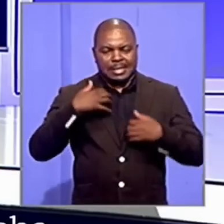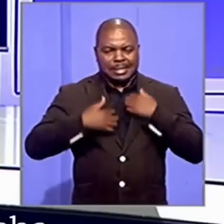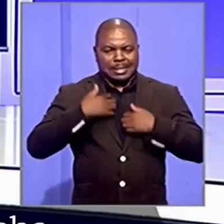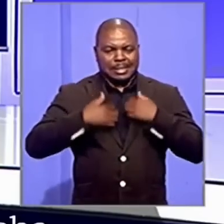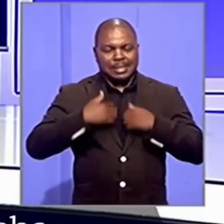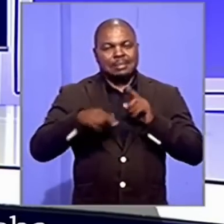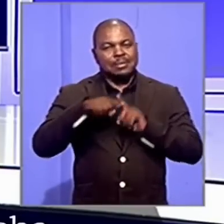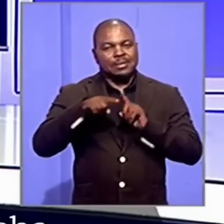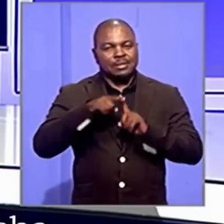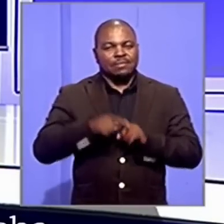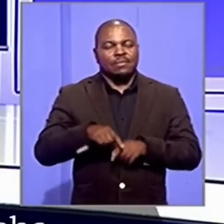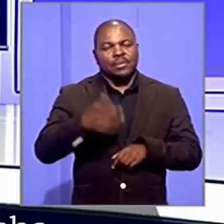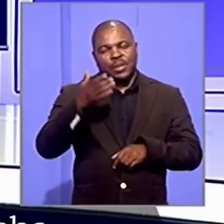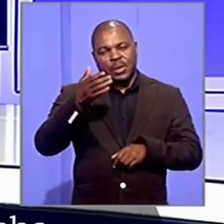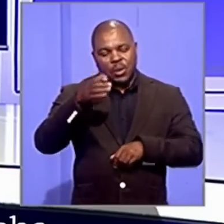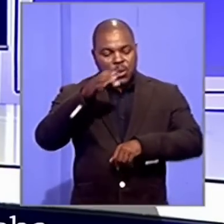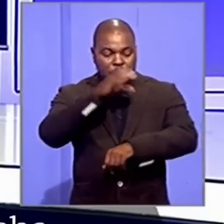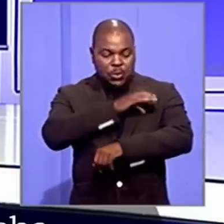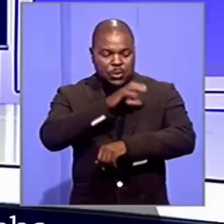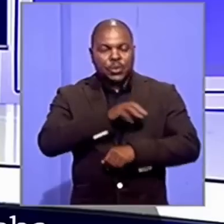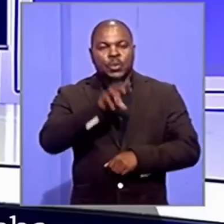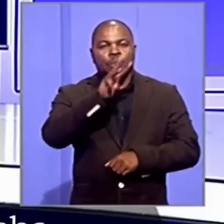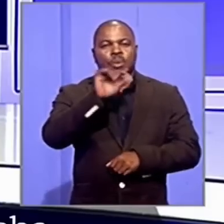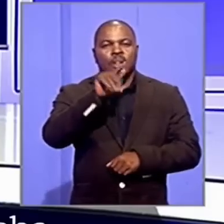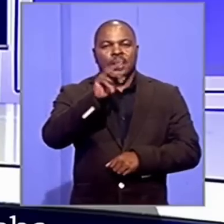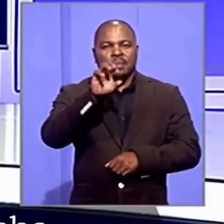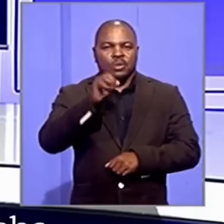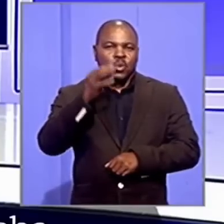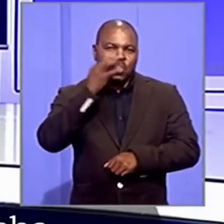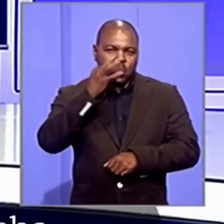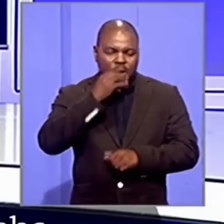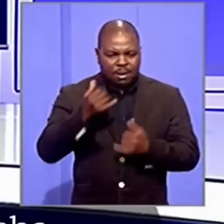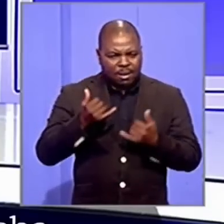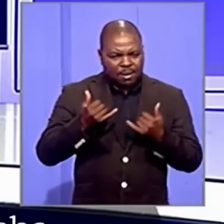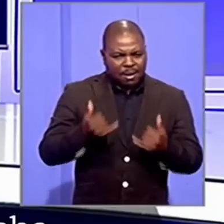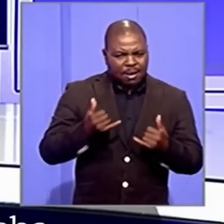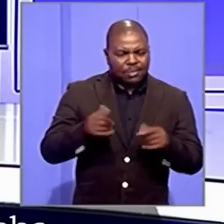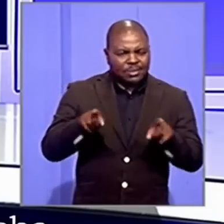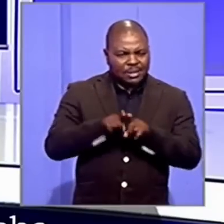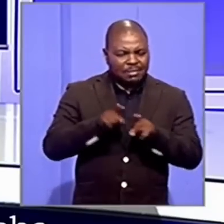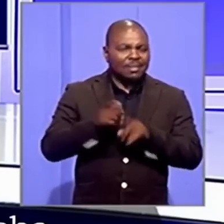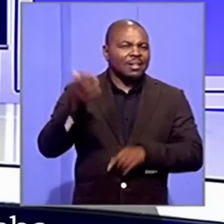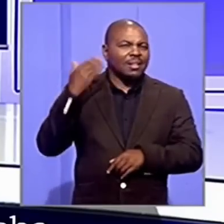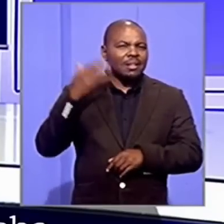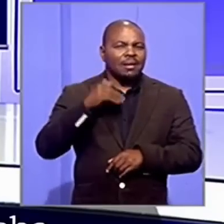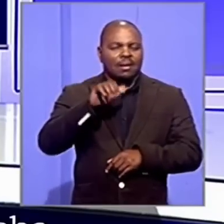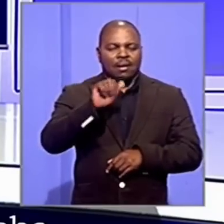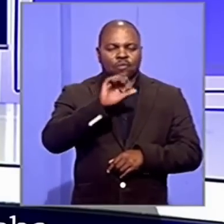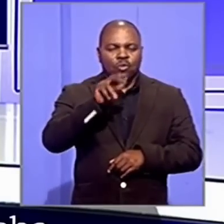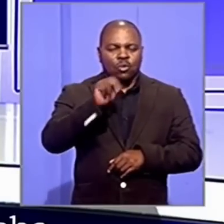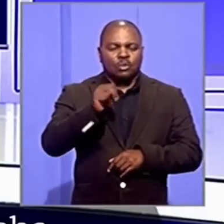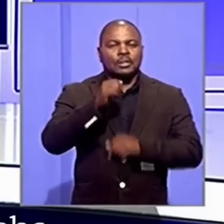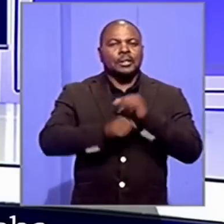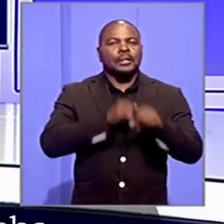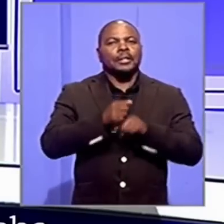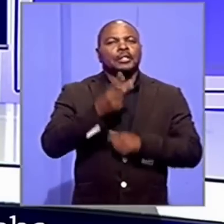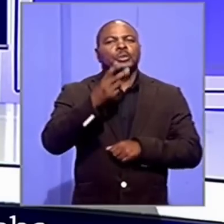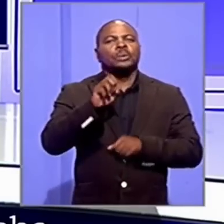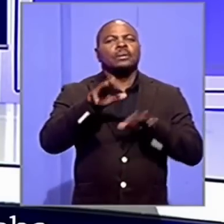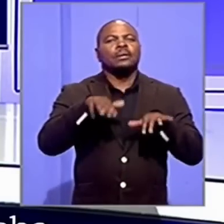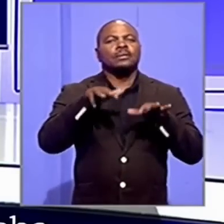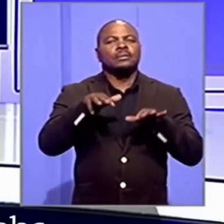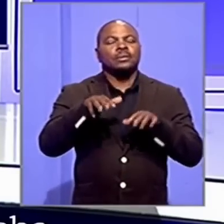mafulufulu. Mokaptene Ronwen Williams o bapeditše seemo sa gabjale le sa phadišano ya AFCON 2019